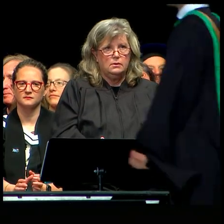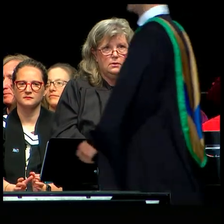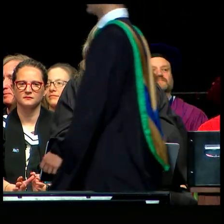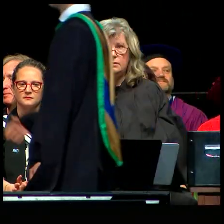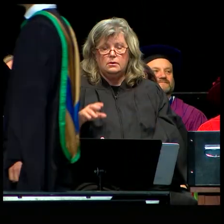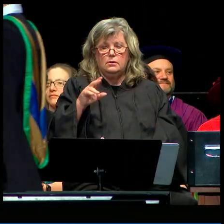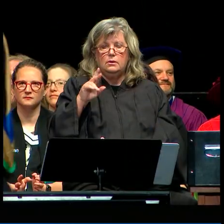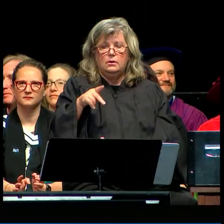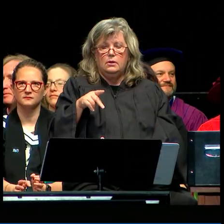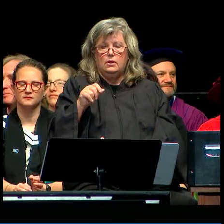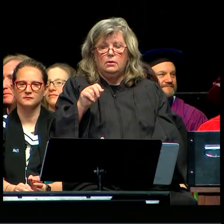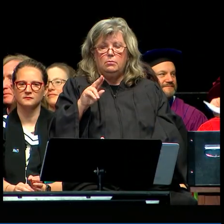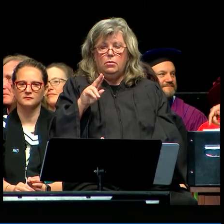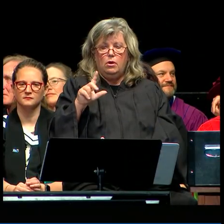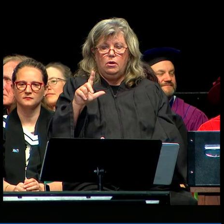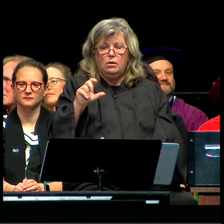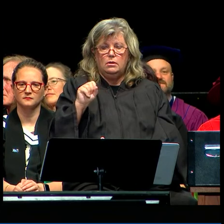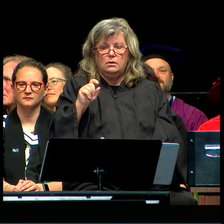Paul Stecco.